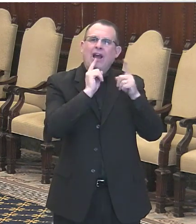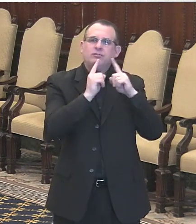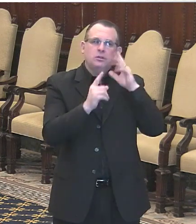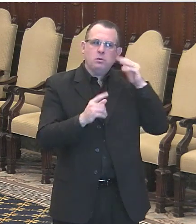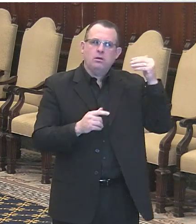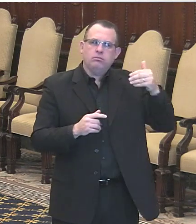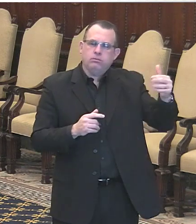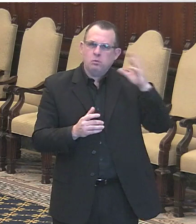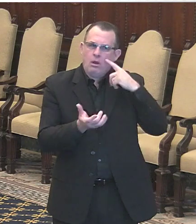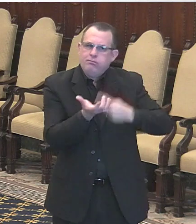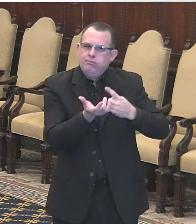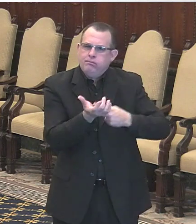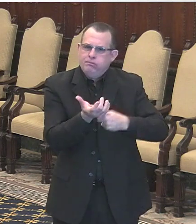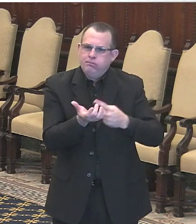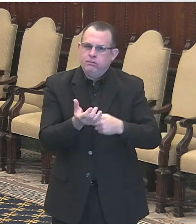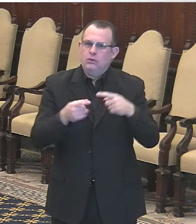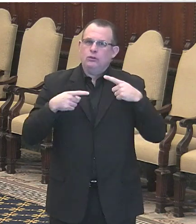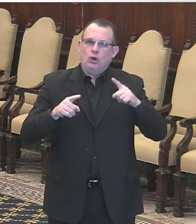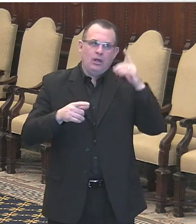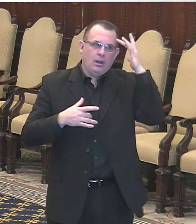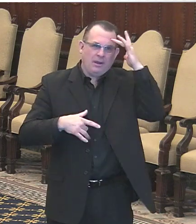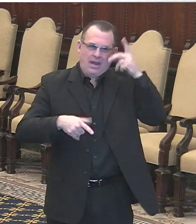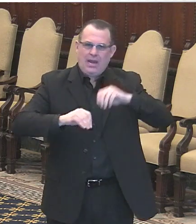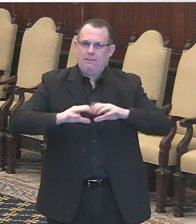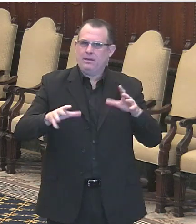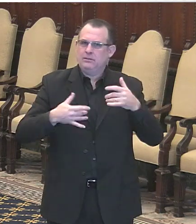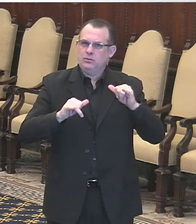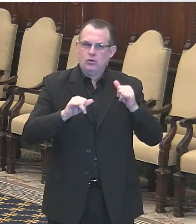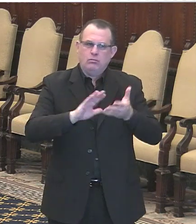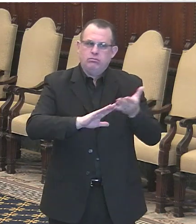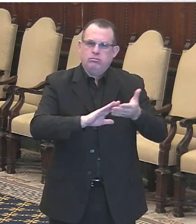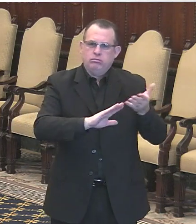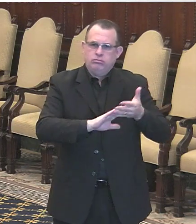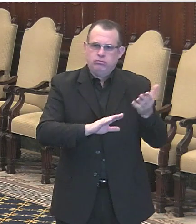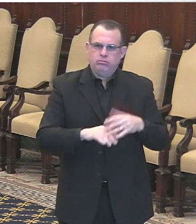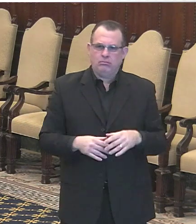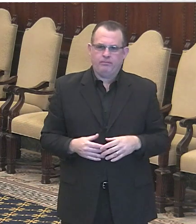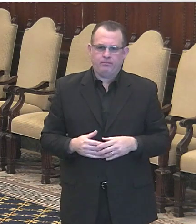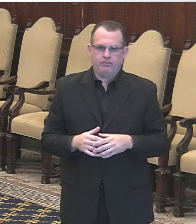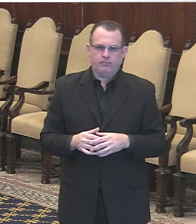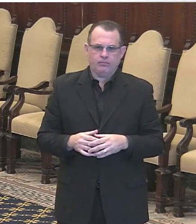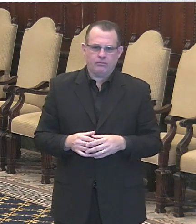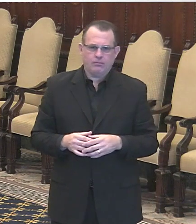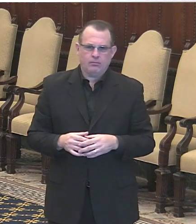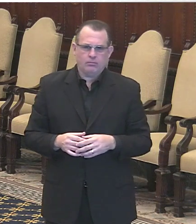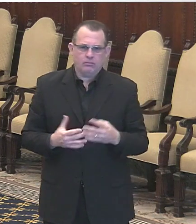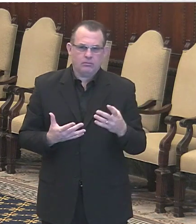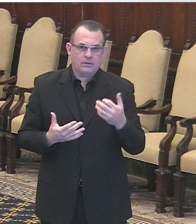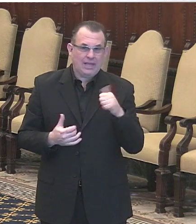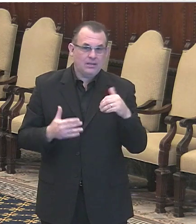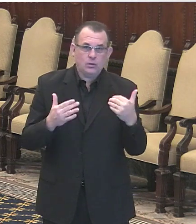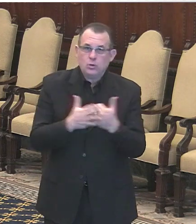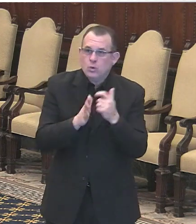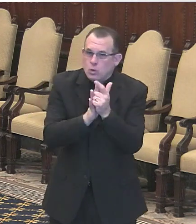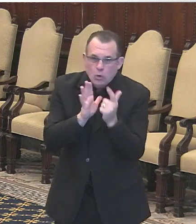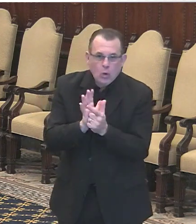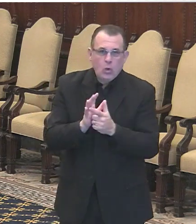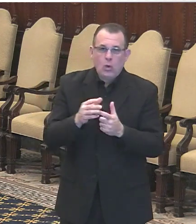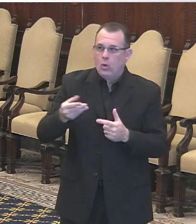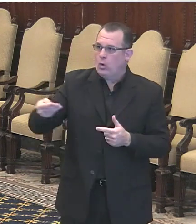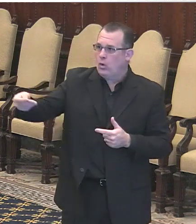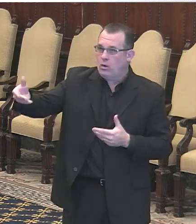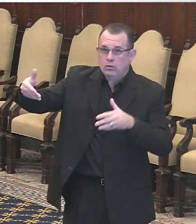pandemic. And we'll come up, as I've said, every piece of legislation or budget that's introduced does not come out exactly the way it goes